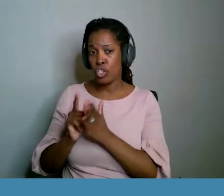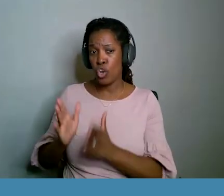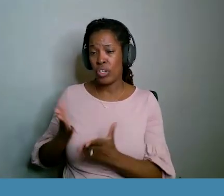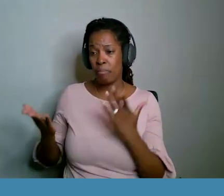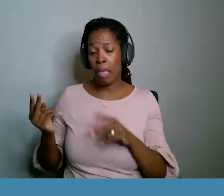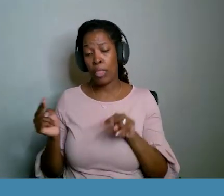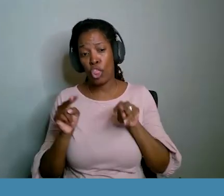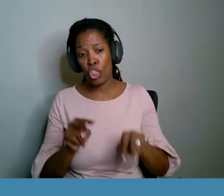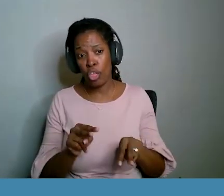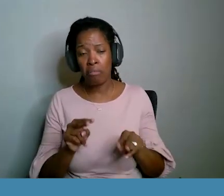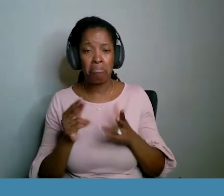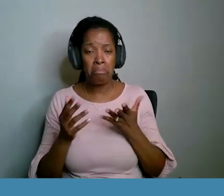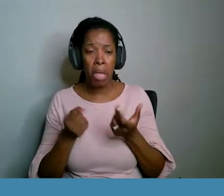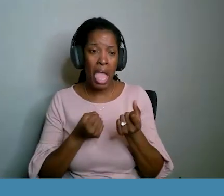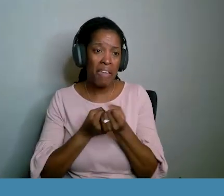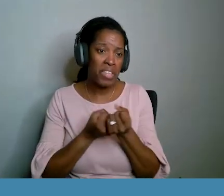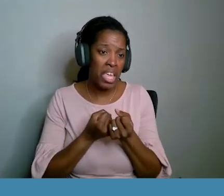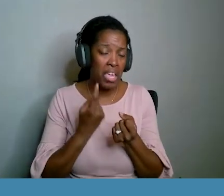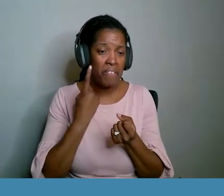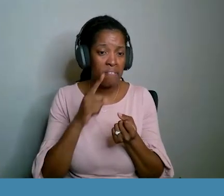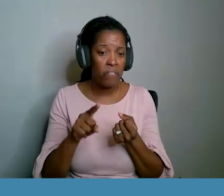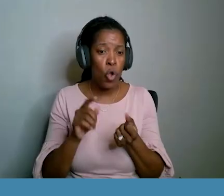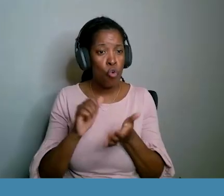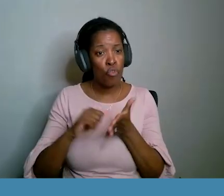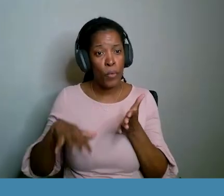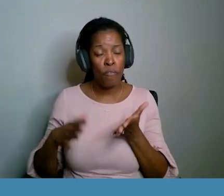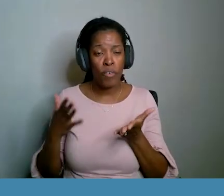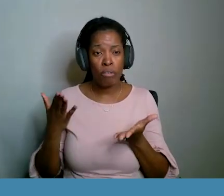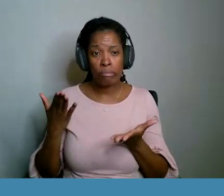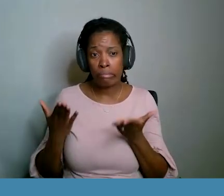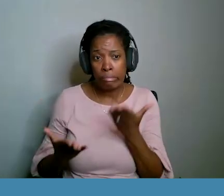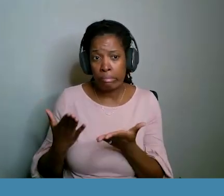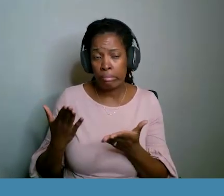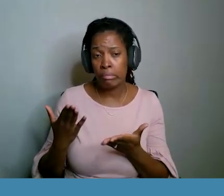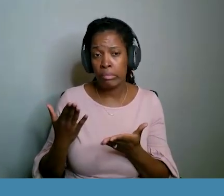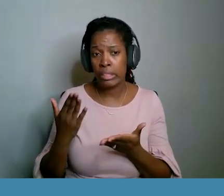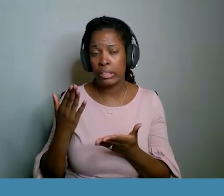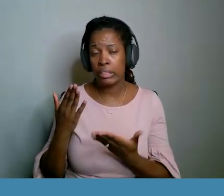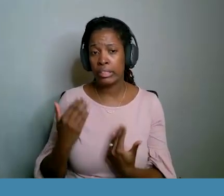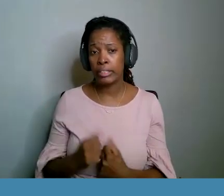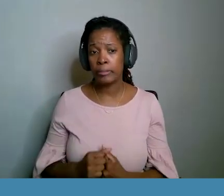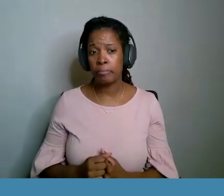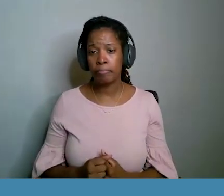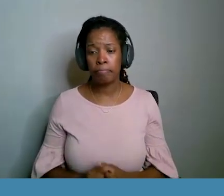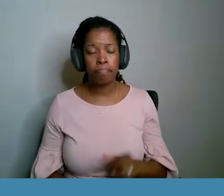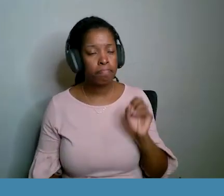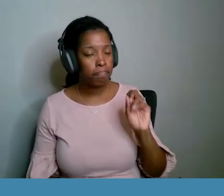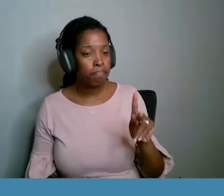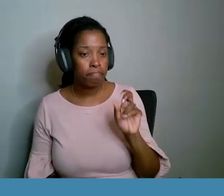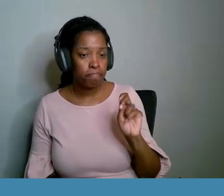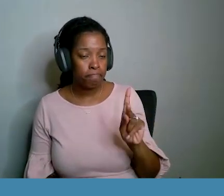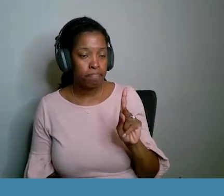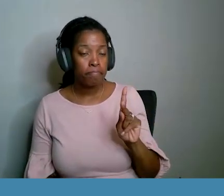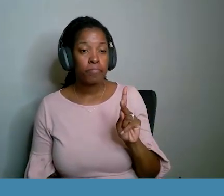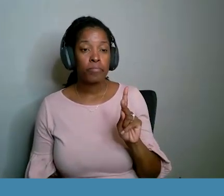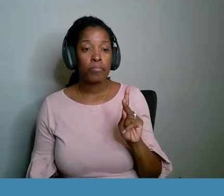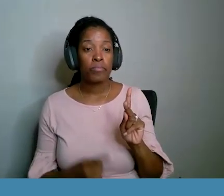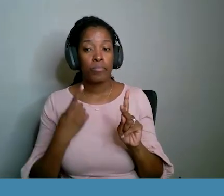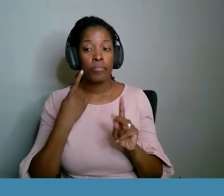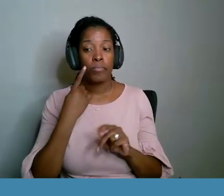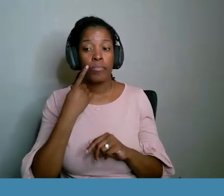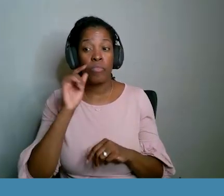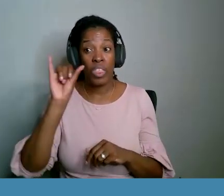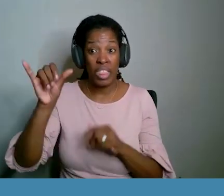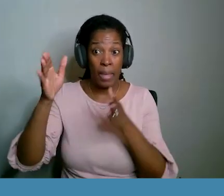to take a look at it and be able to advocate for removal, something like that. Okay. All right. So to